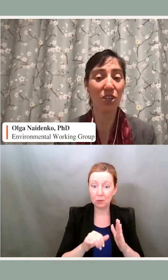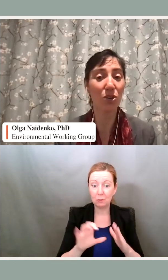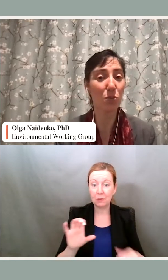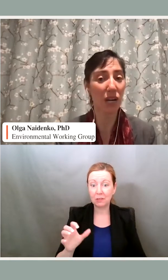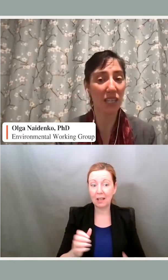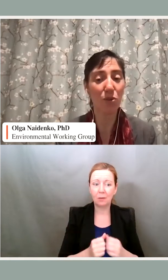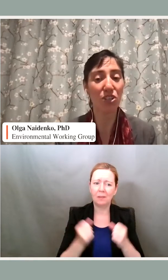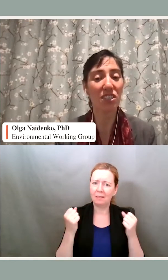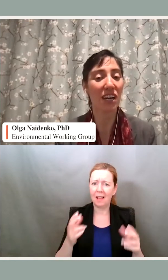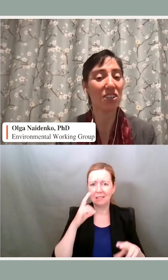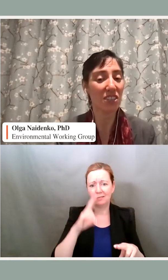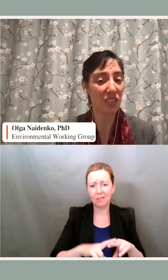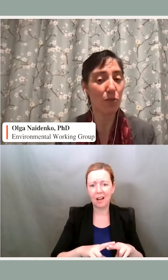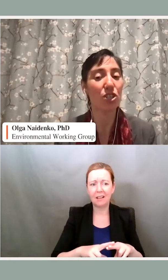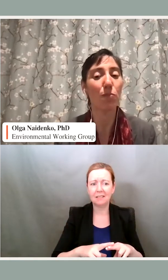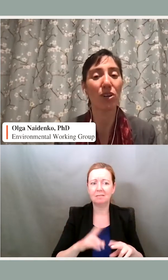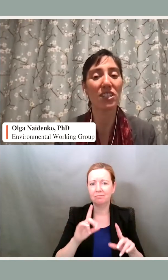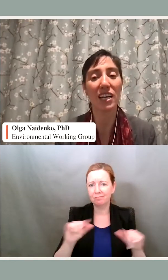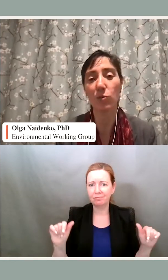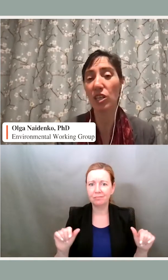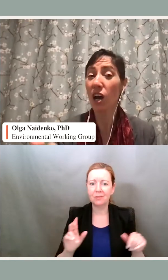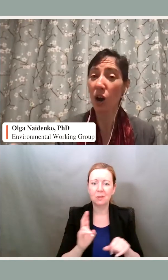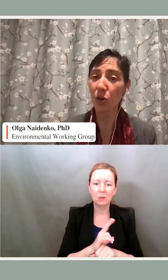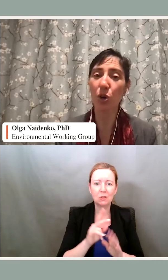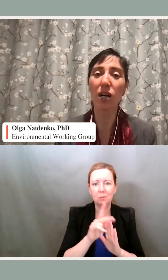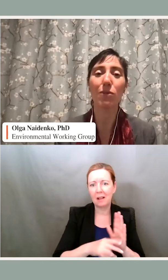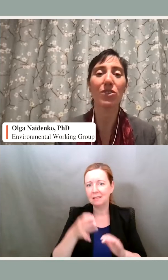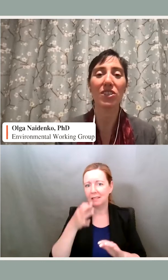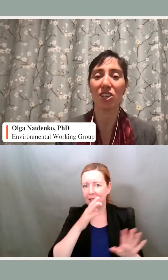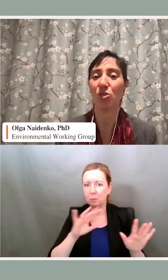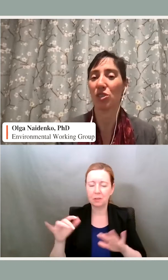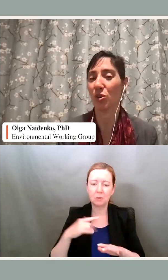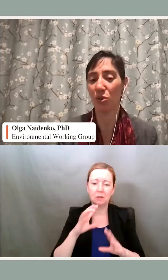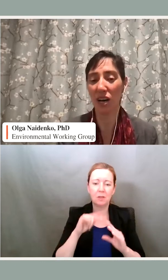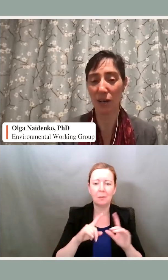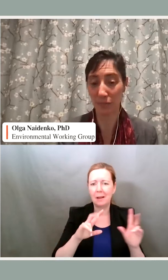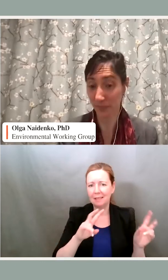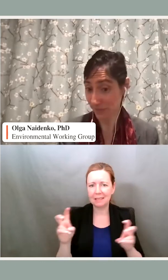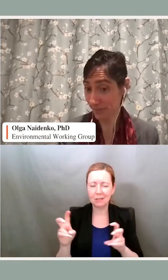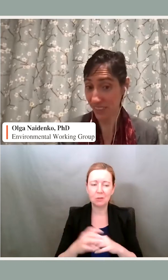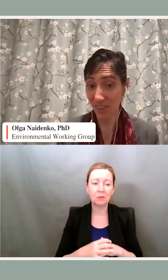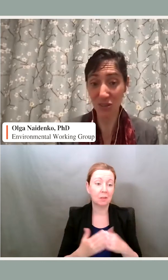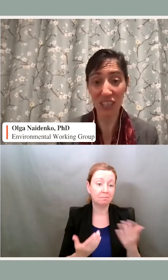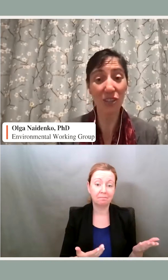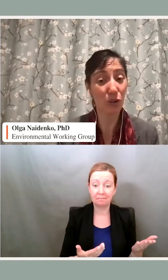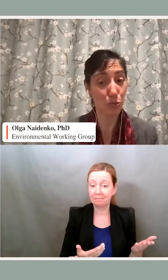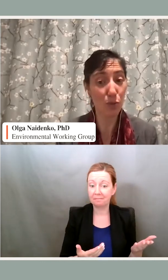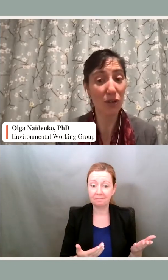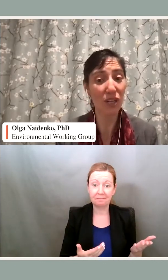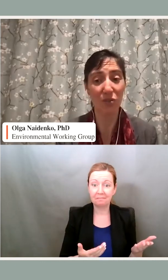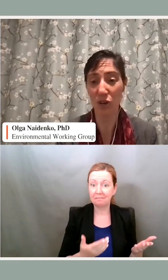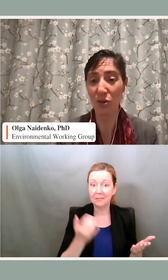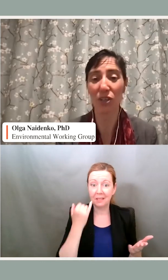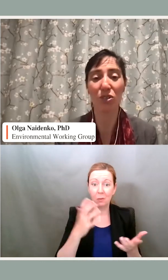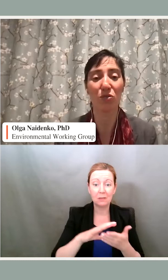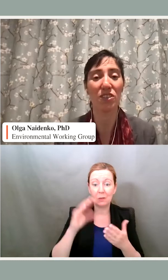fun videos by AWG scientists, AWG policy experts who talk about these issues. So if you would like to learn more about